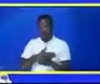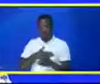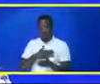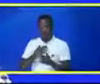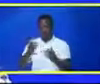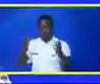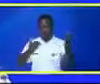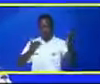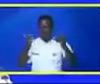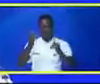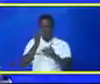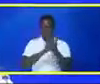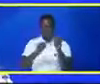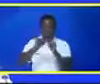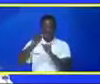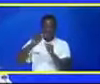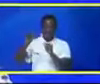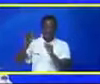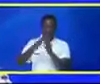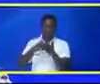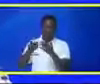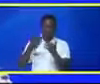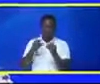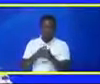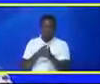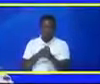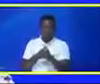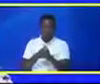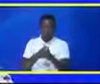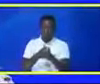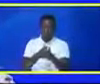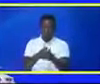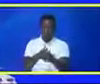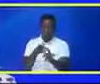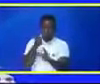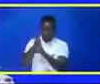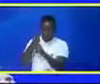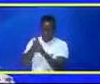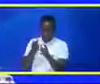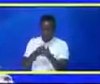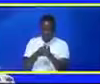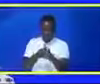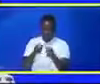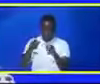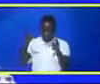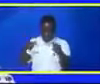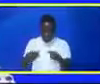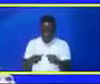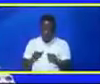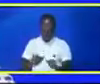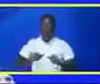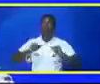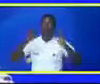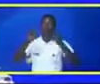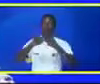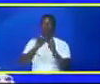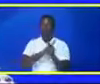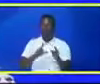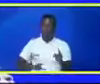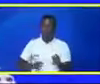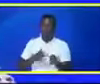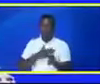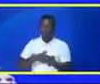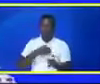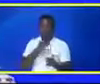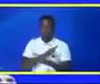very far distance. I want you to run, literally run, and come and make your way to the front. Do not wait